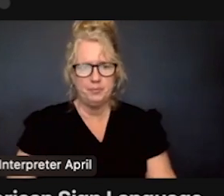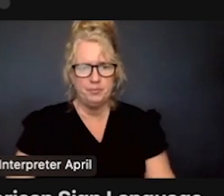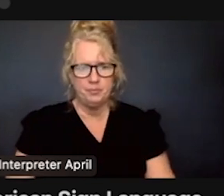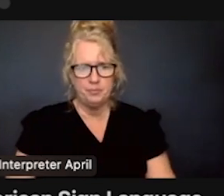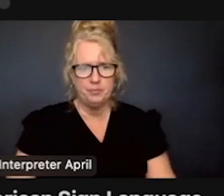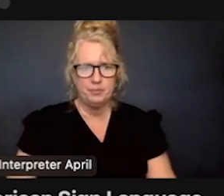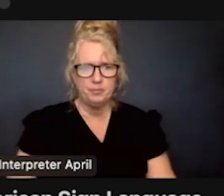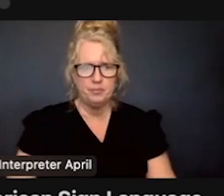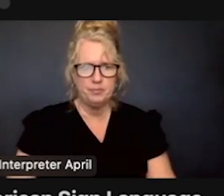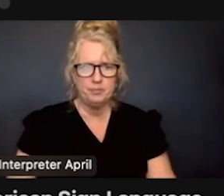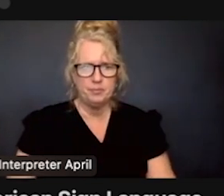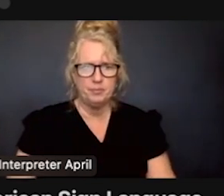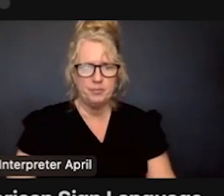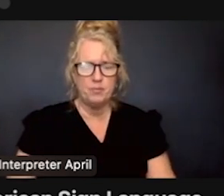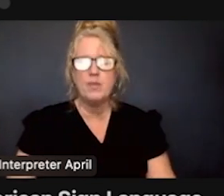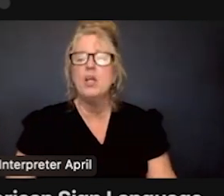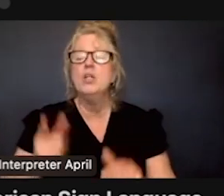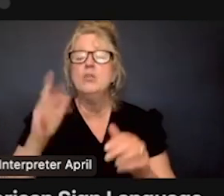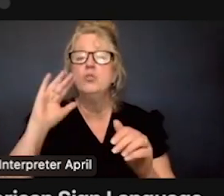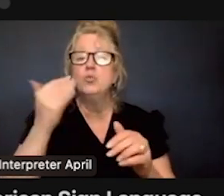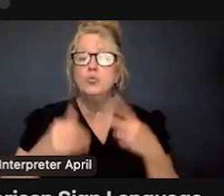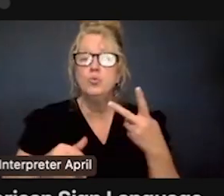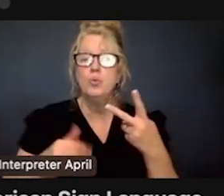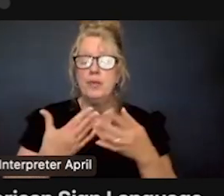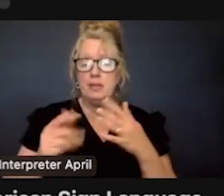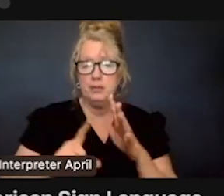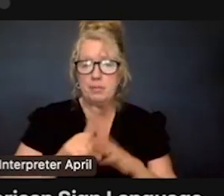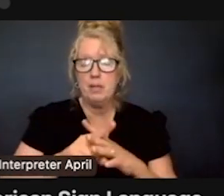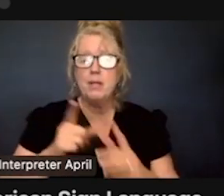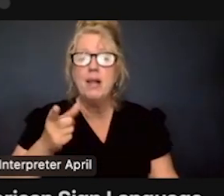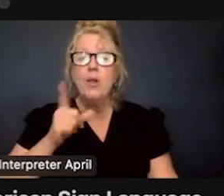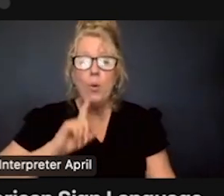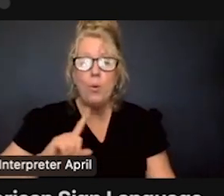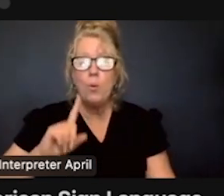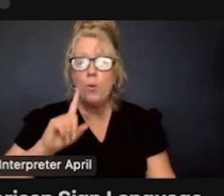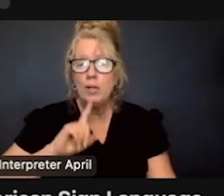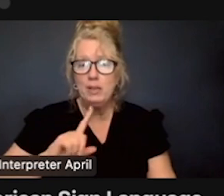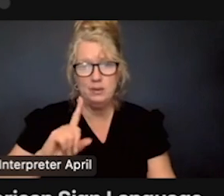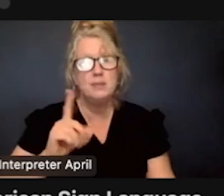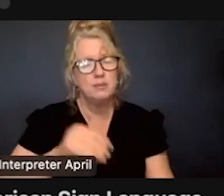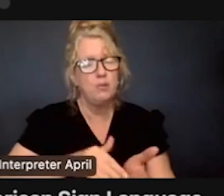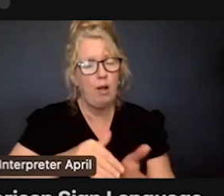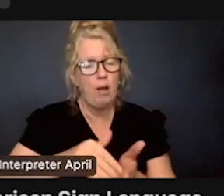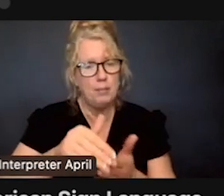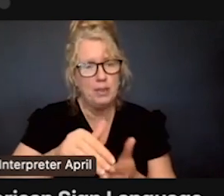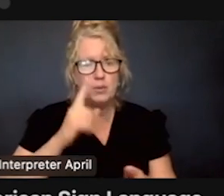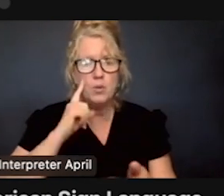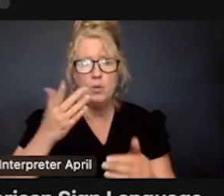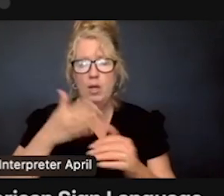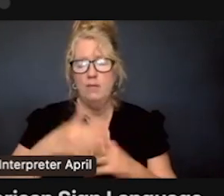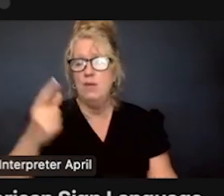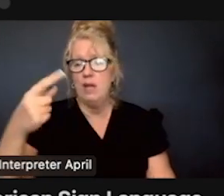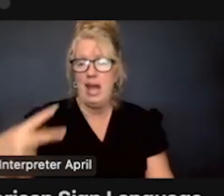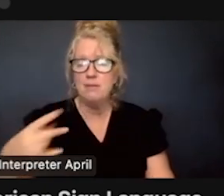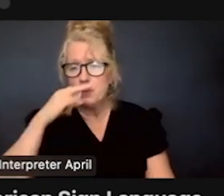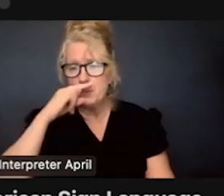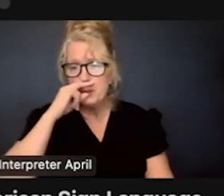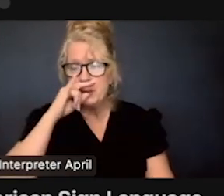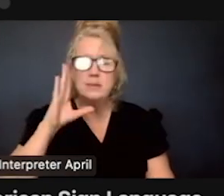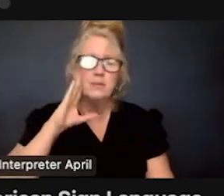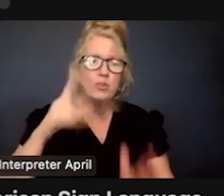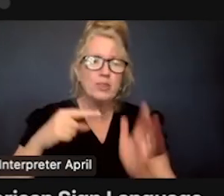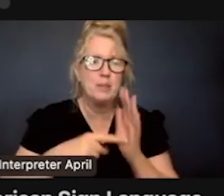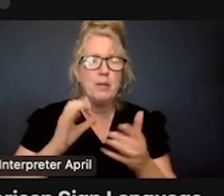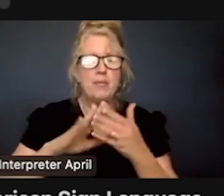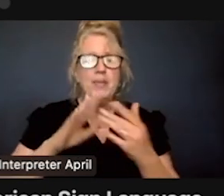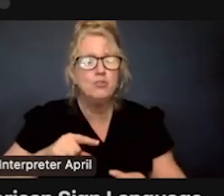Dug into the data, two things emerged. One is that loneliness is extraordinarily common. We've got over half of kids who are saying, for example, that they struggle